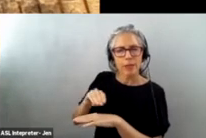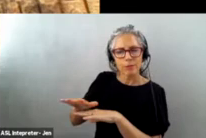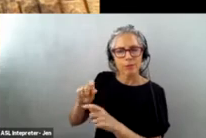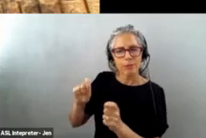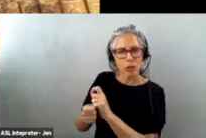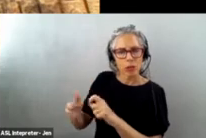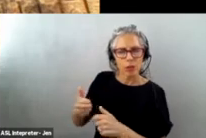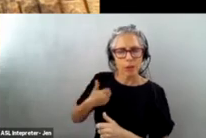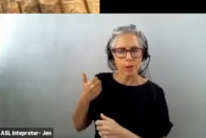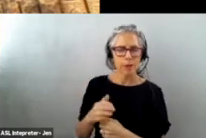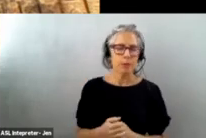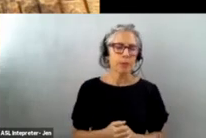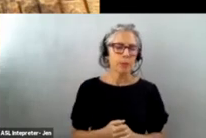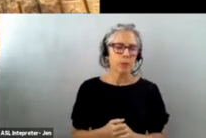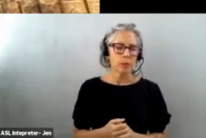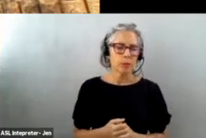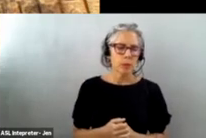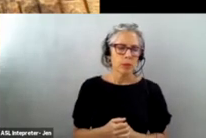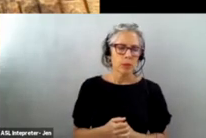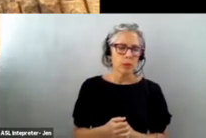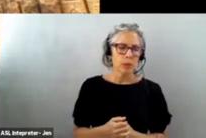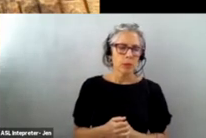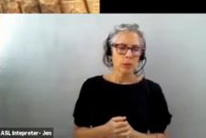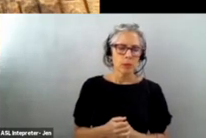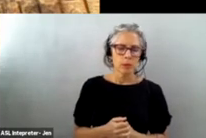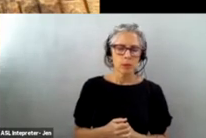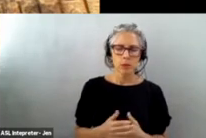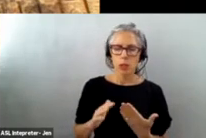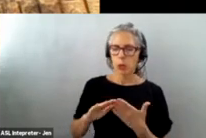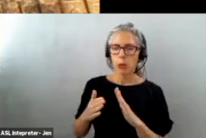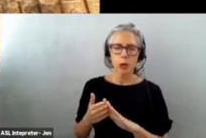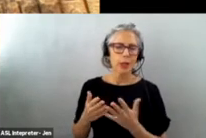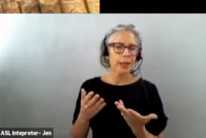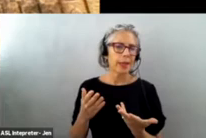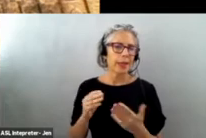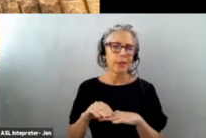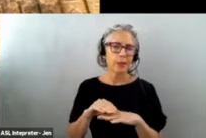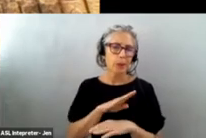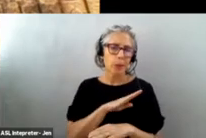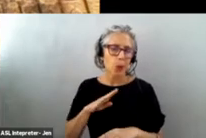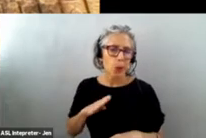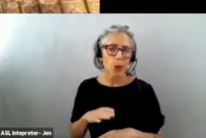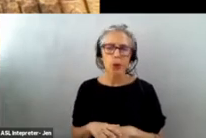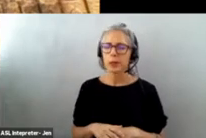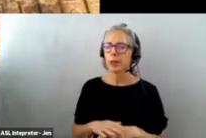Structures such as community academic partnerships or community advisory boards can really help to serve as a bridging factor that can